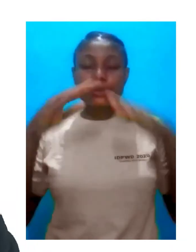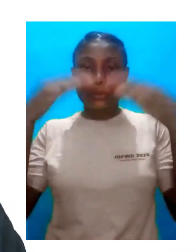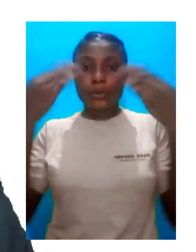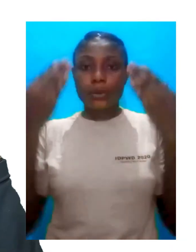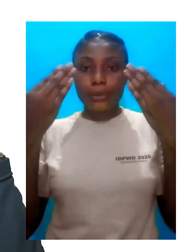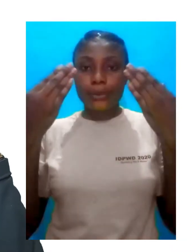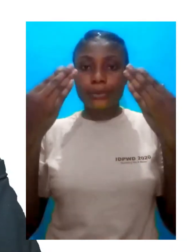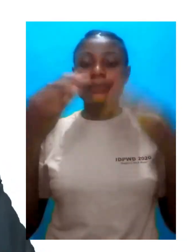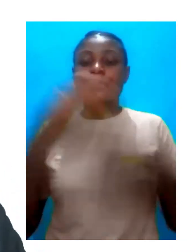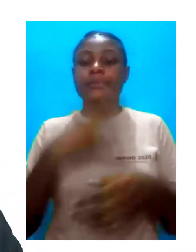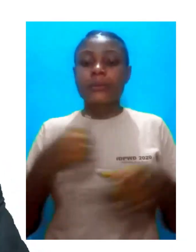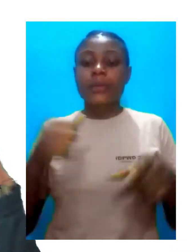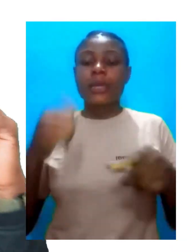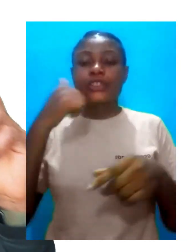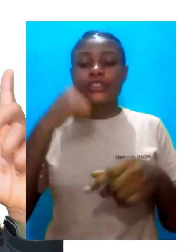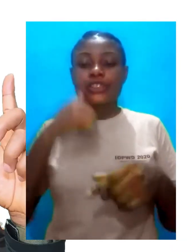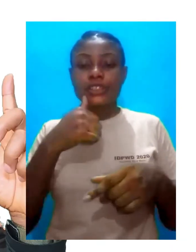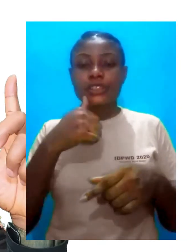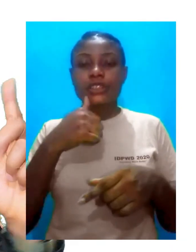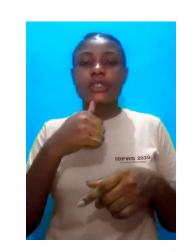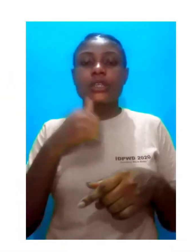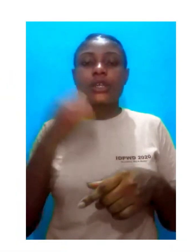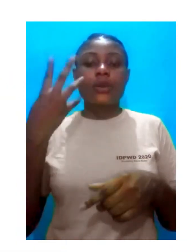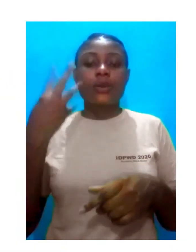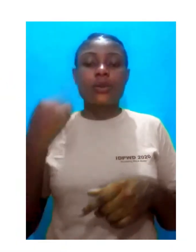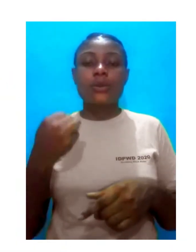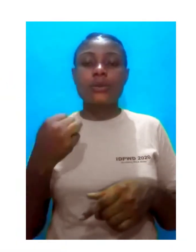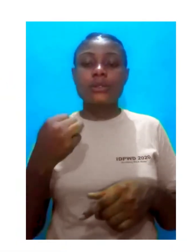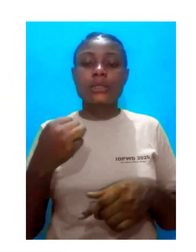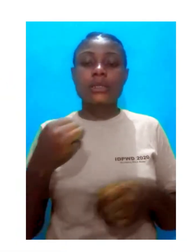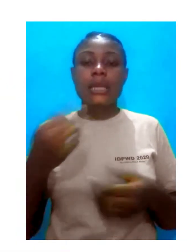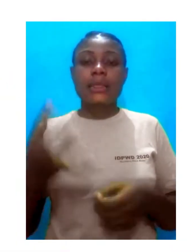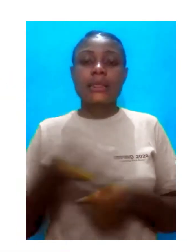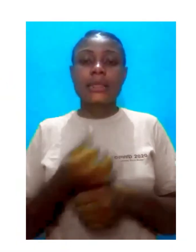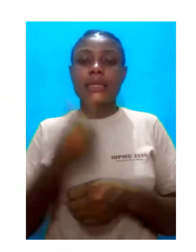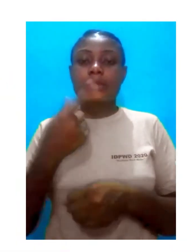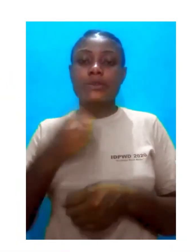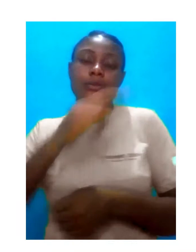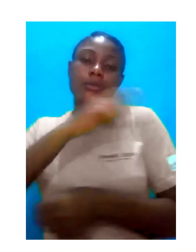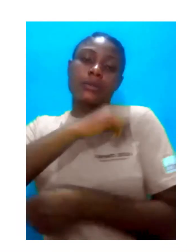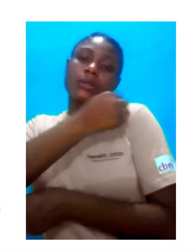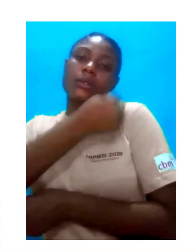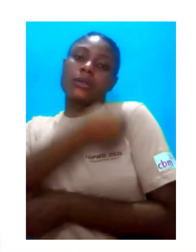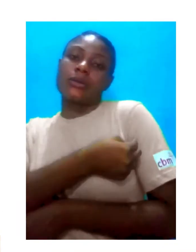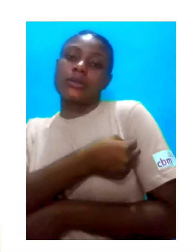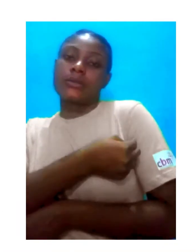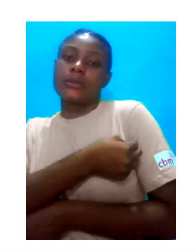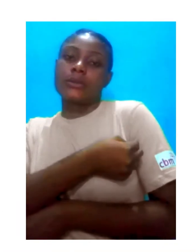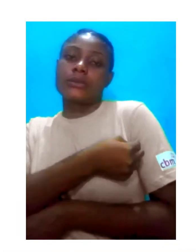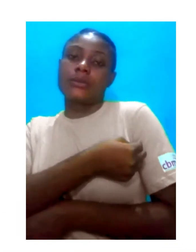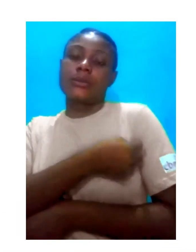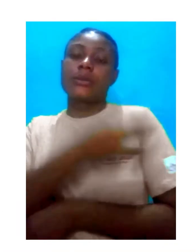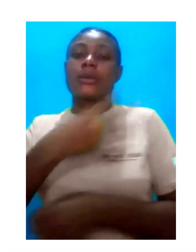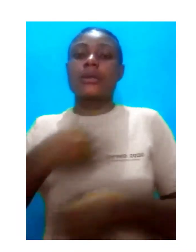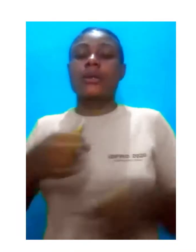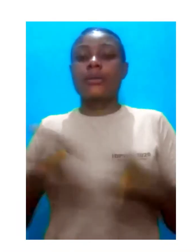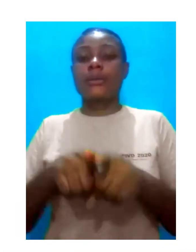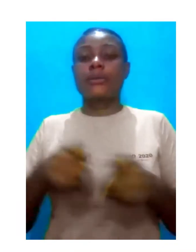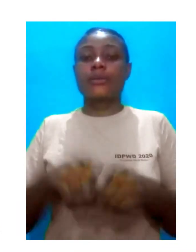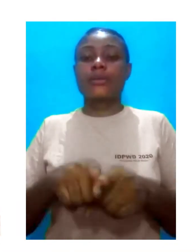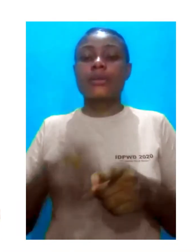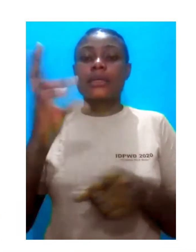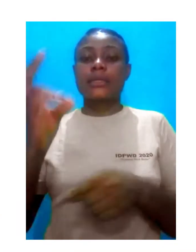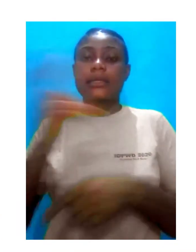the eyes could not open. And she was taken to the